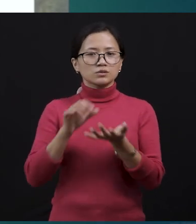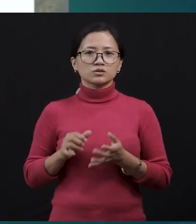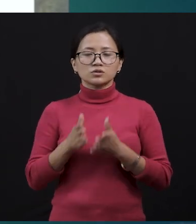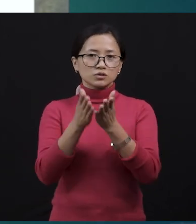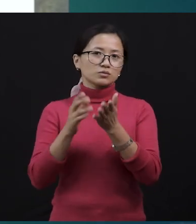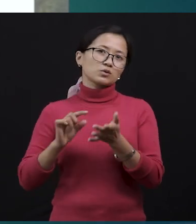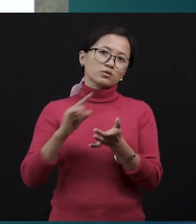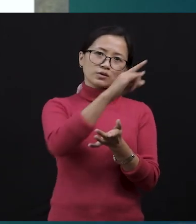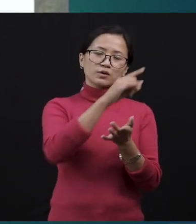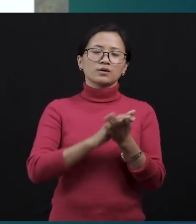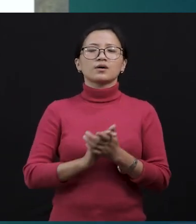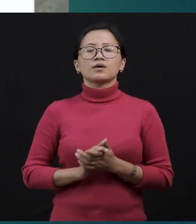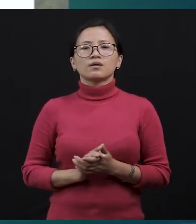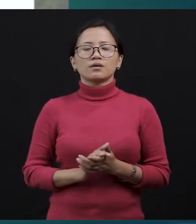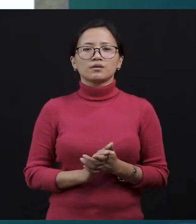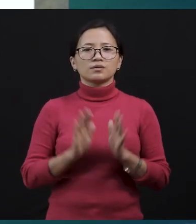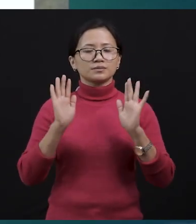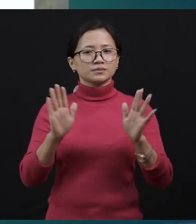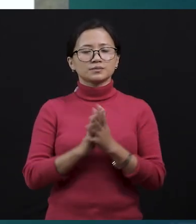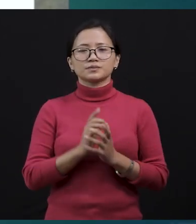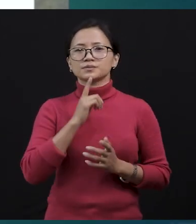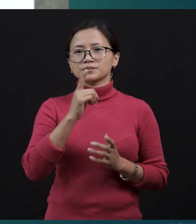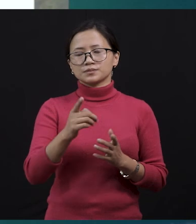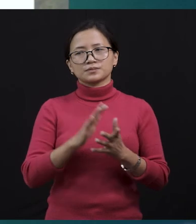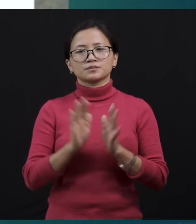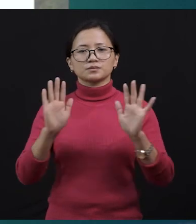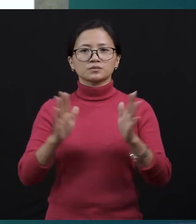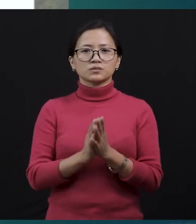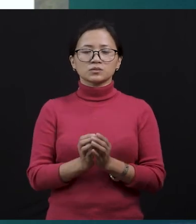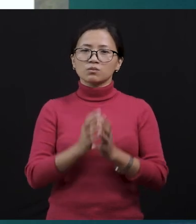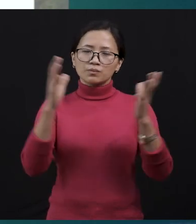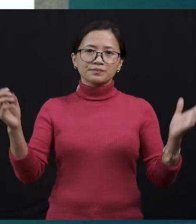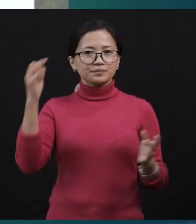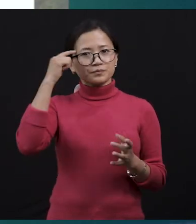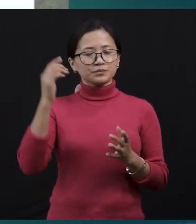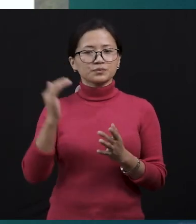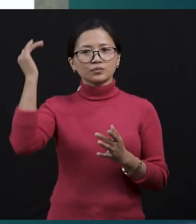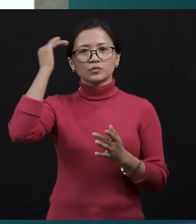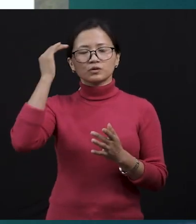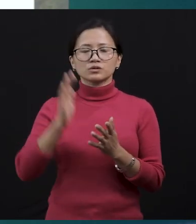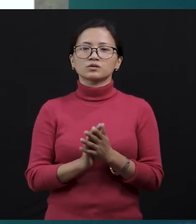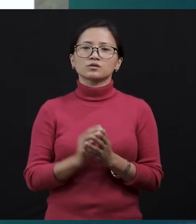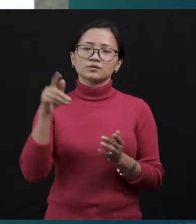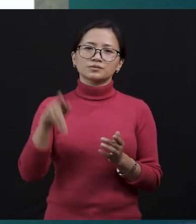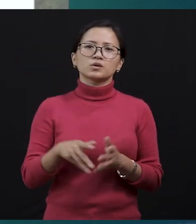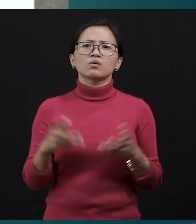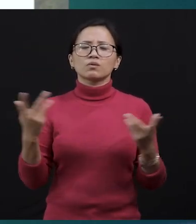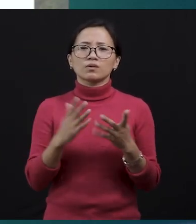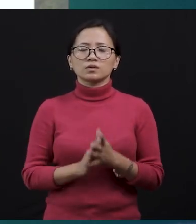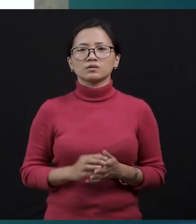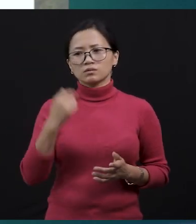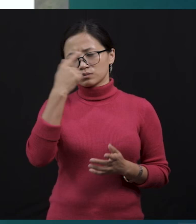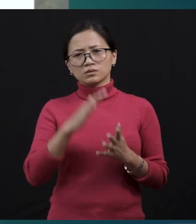happened, okay? An extra information I gave just because I want you to have more knowledge of it. You might be wondering why and who did.